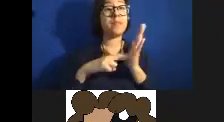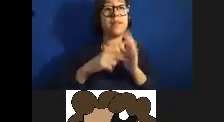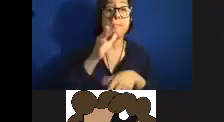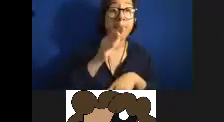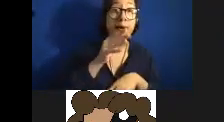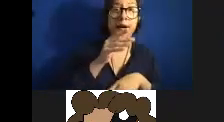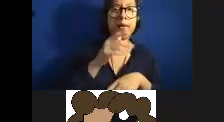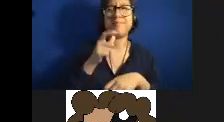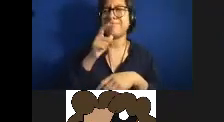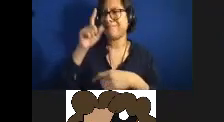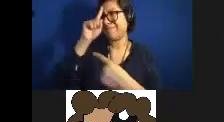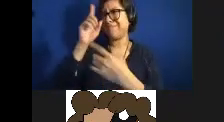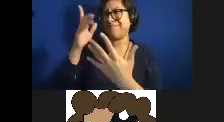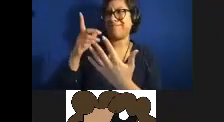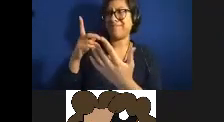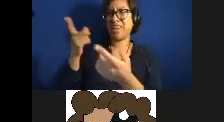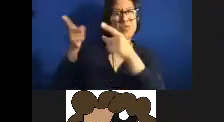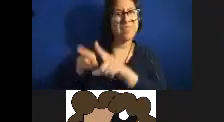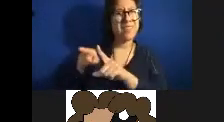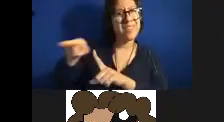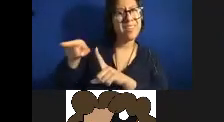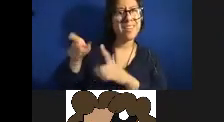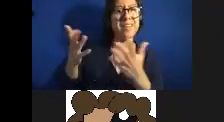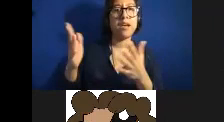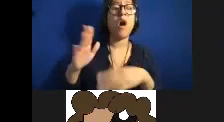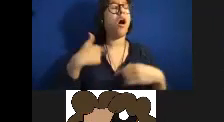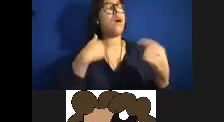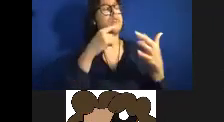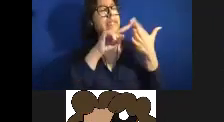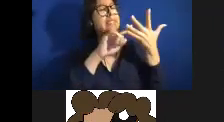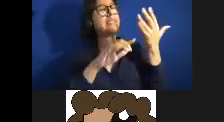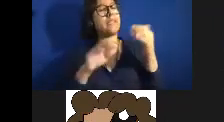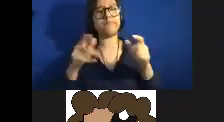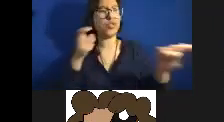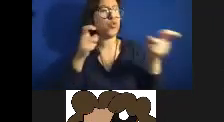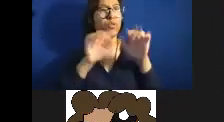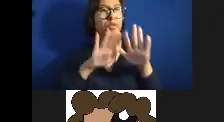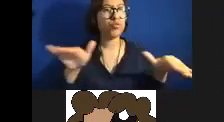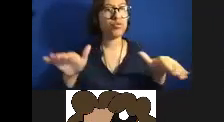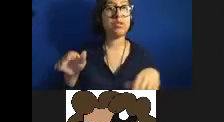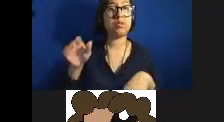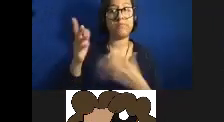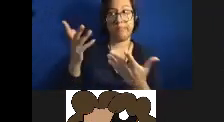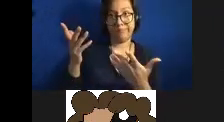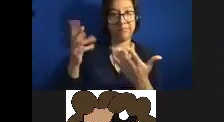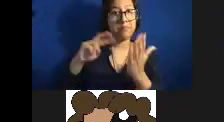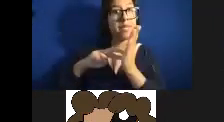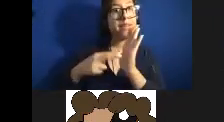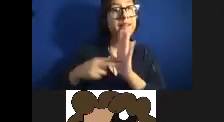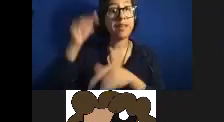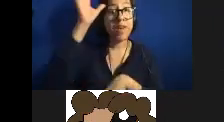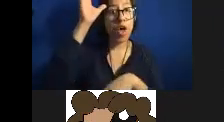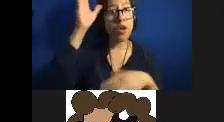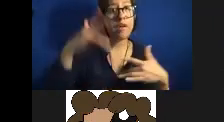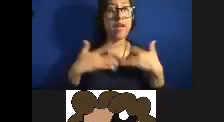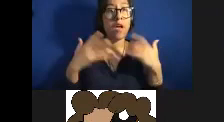what he wanted done with the children, with the household, or what have you. He felt it was okay to put